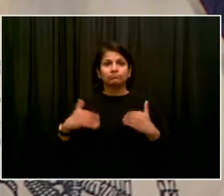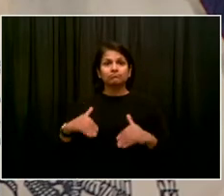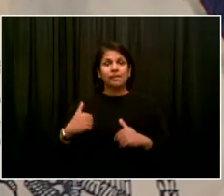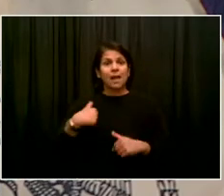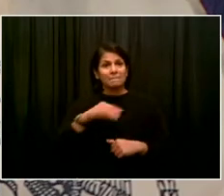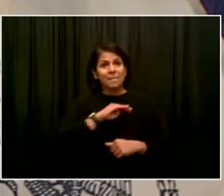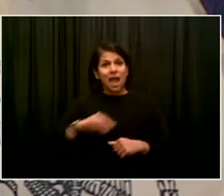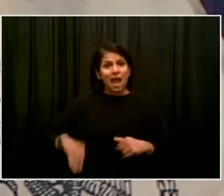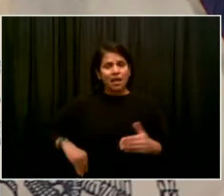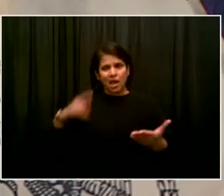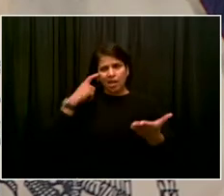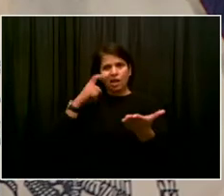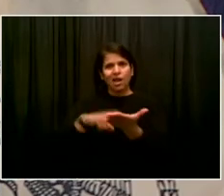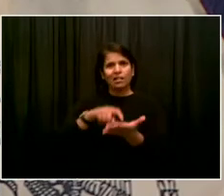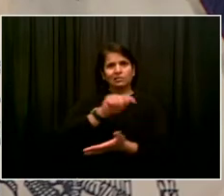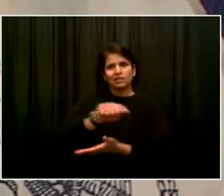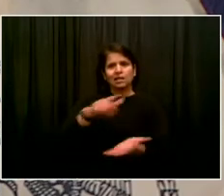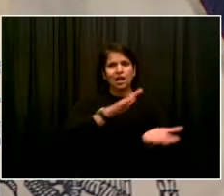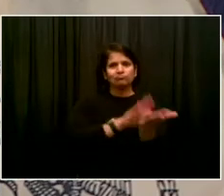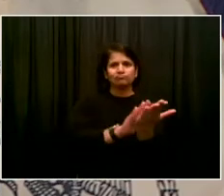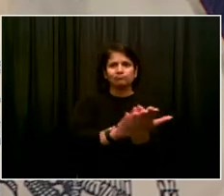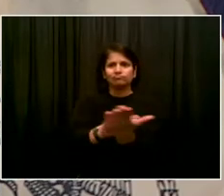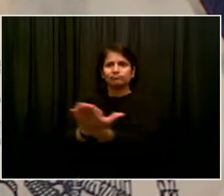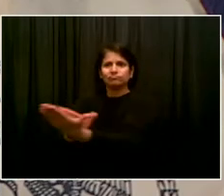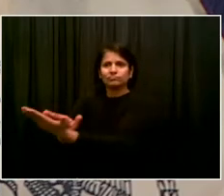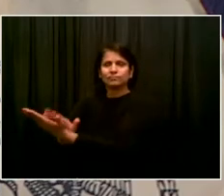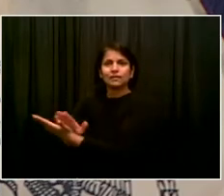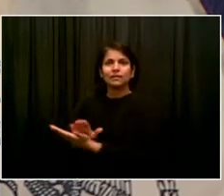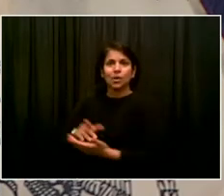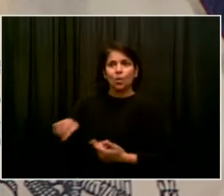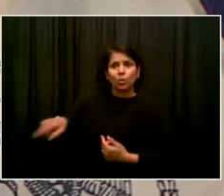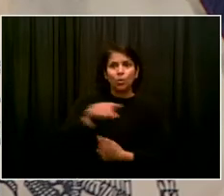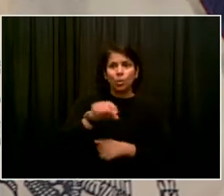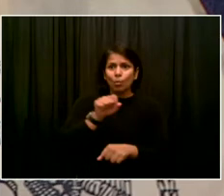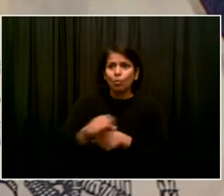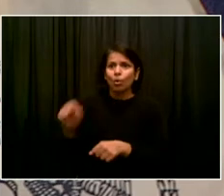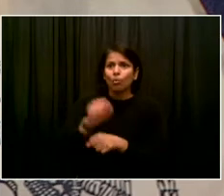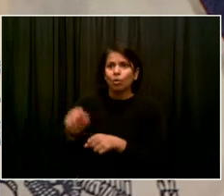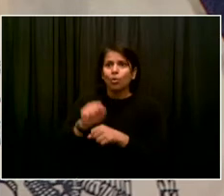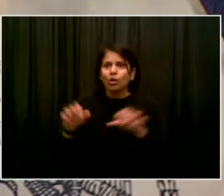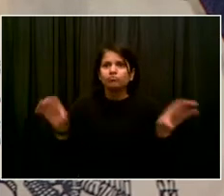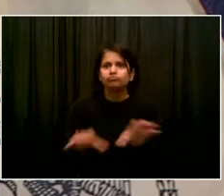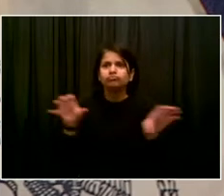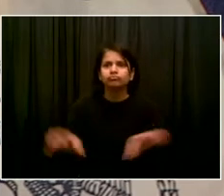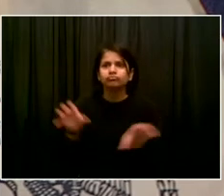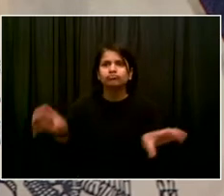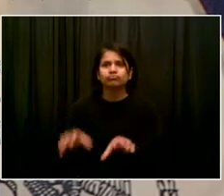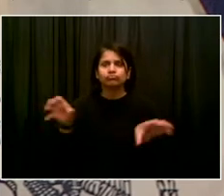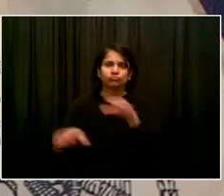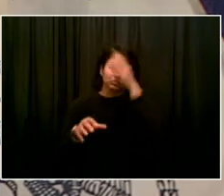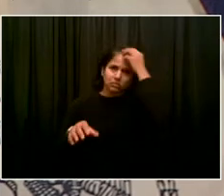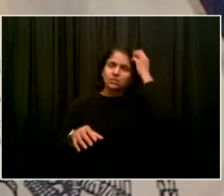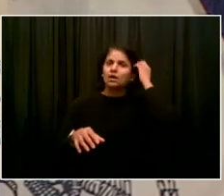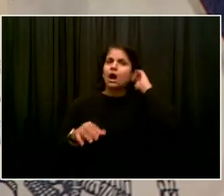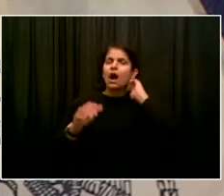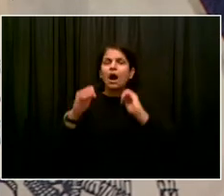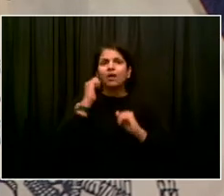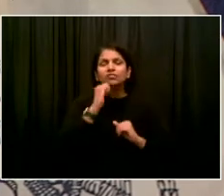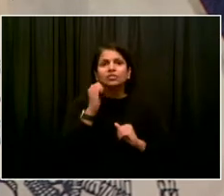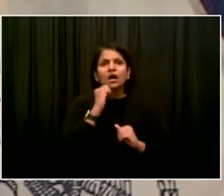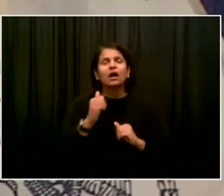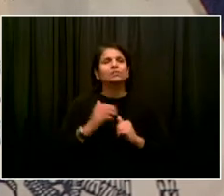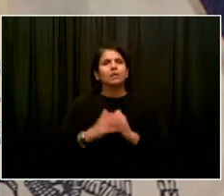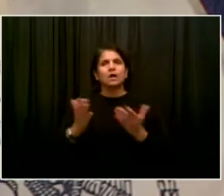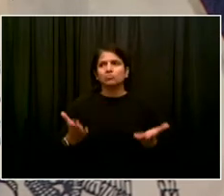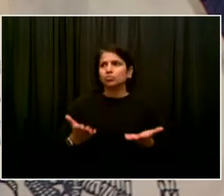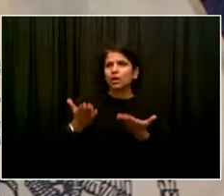who make the crisis management system work every day. And we're going to present a proclamation